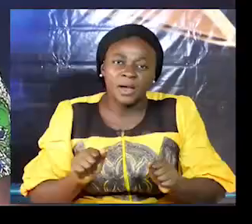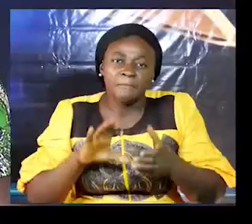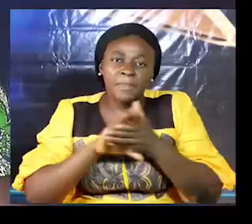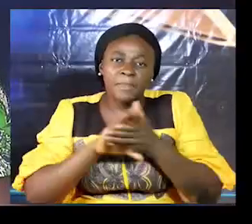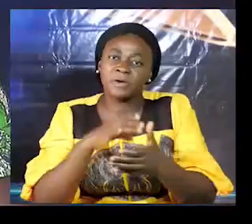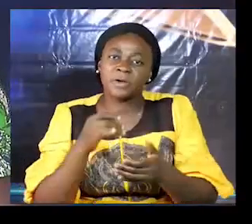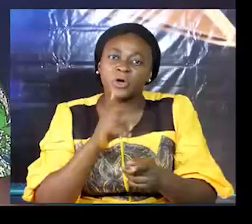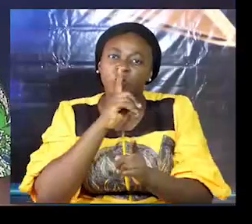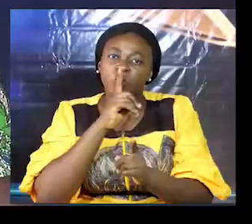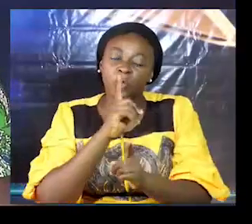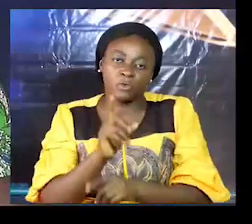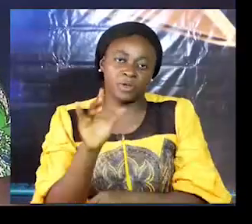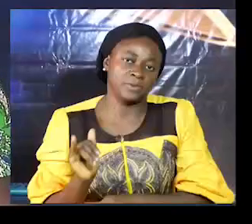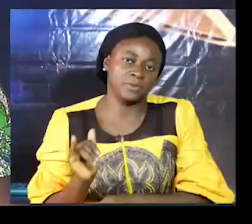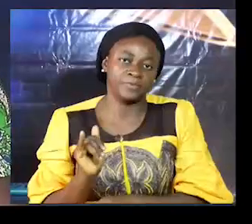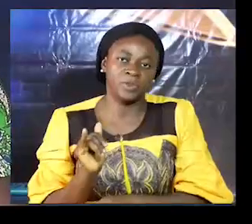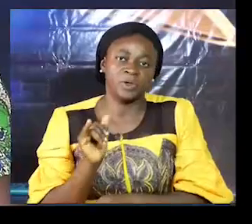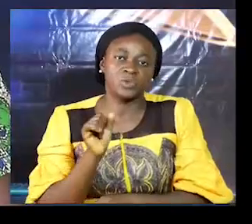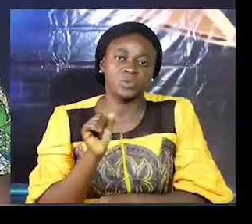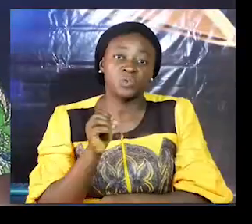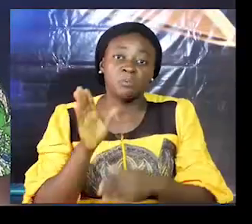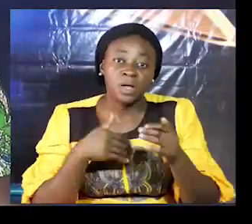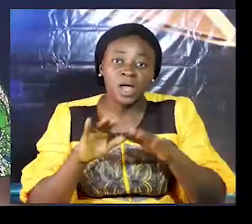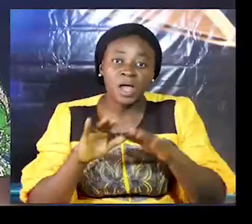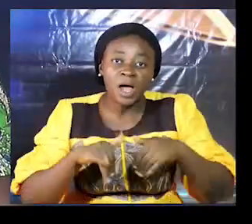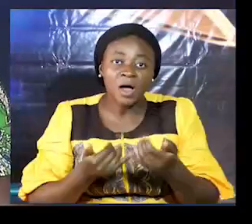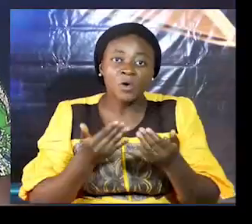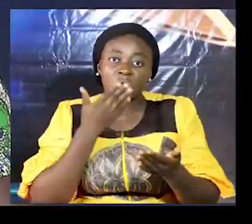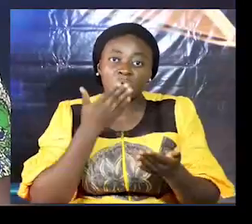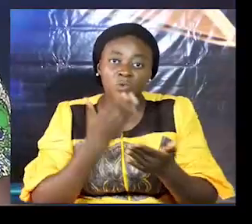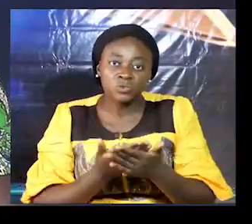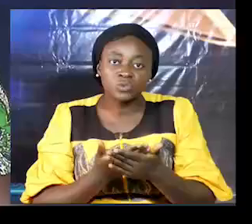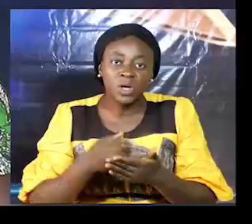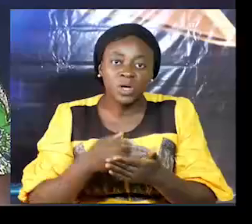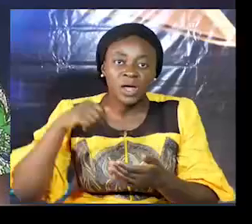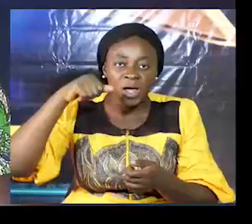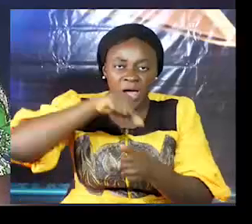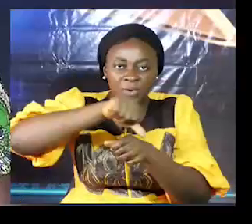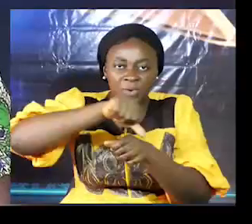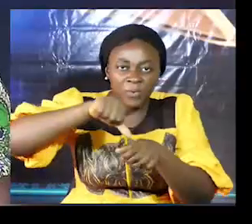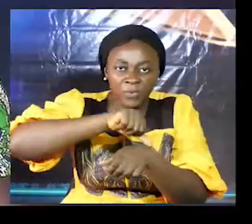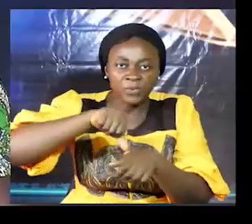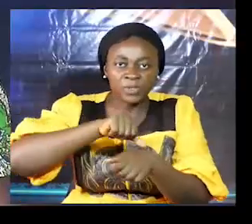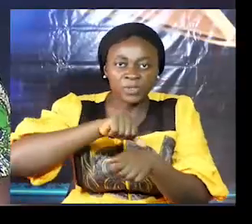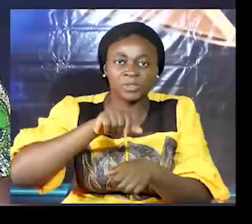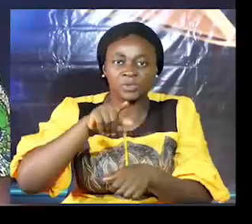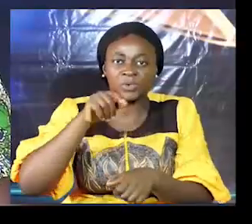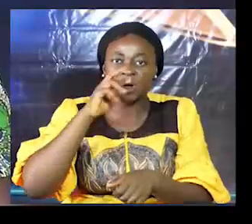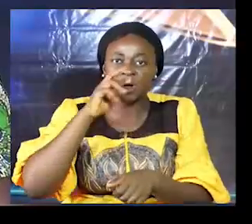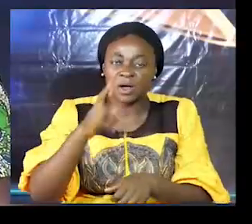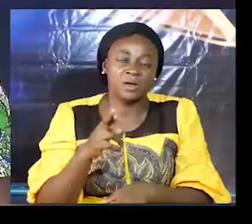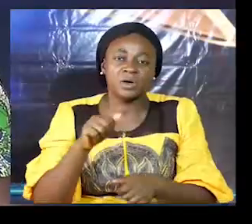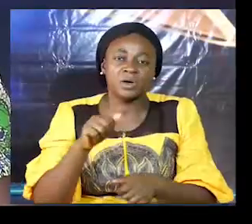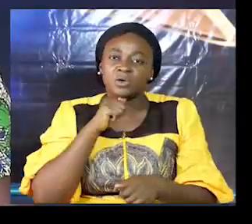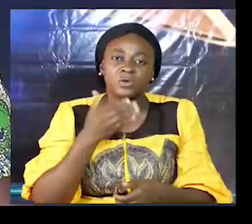don't marry well, you cannot make progress. Invite your friends to be part of the next month edition of this program, and the Lord will